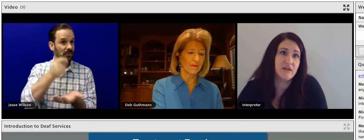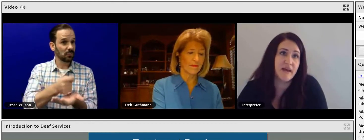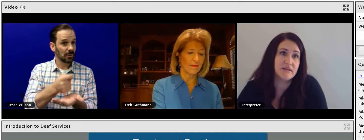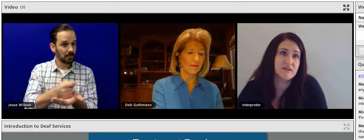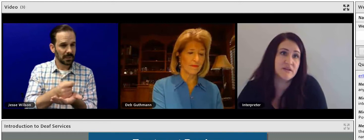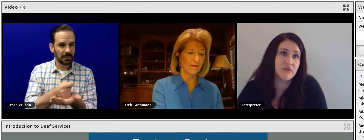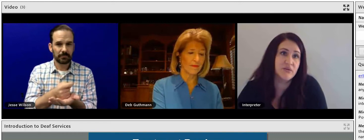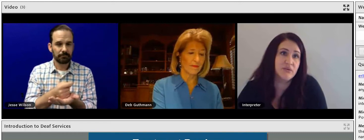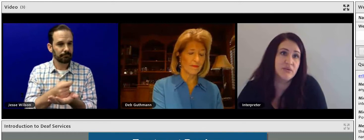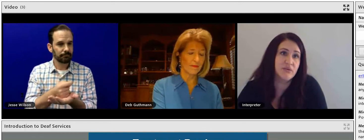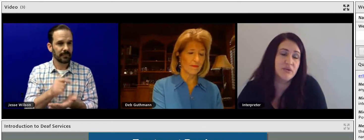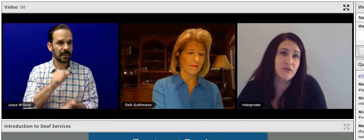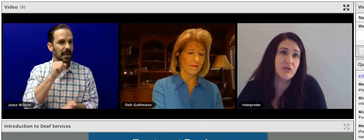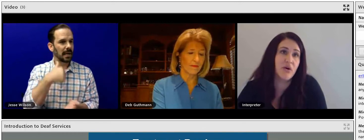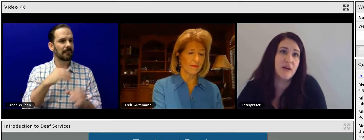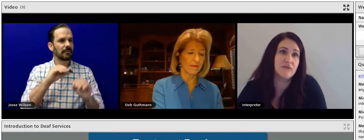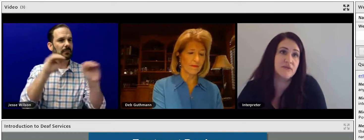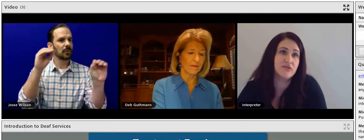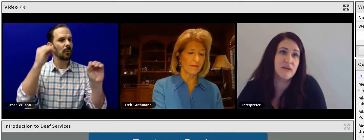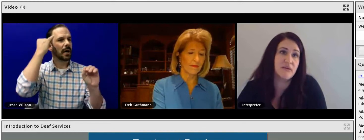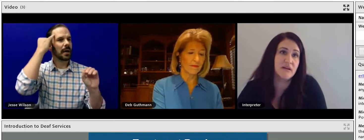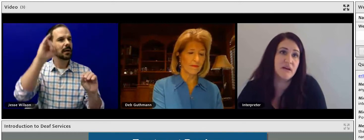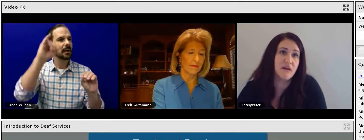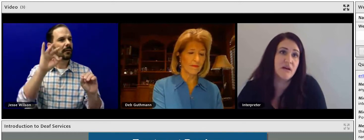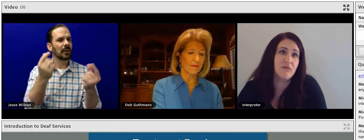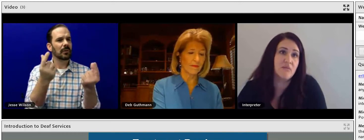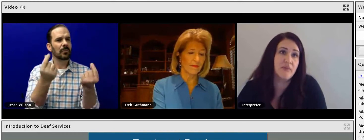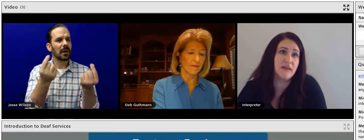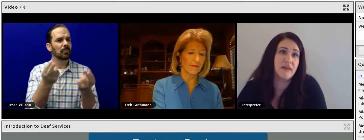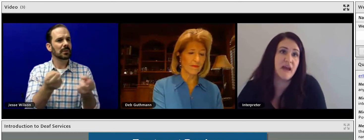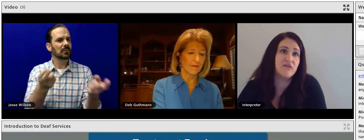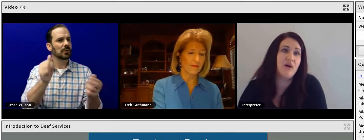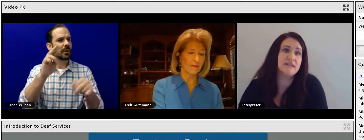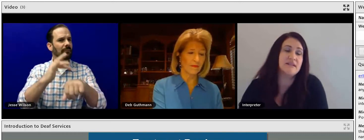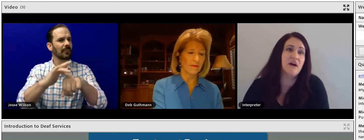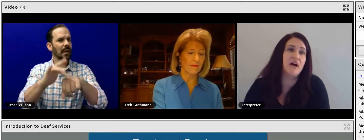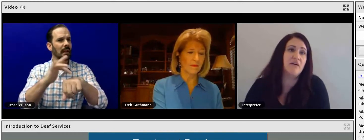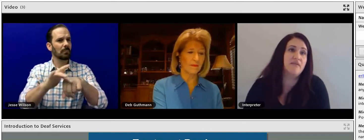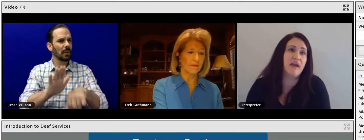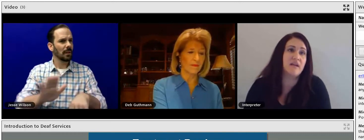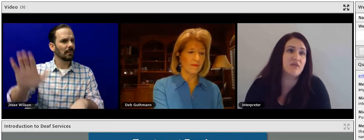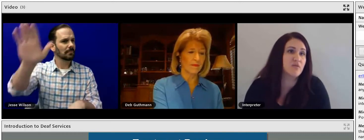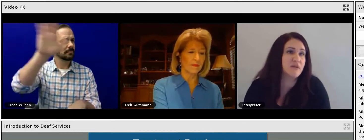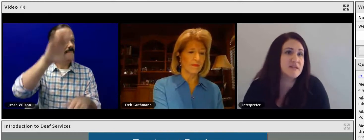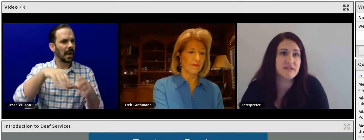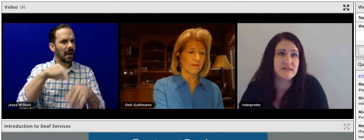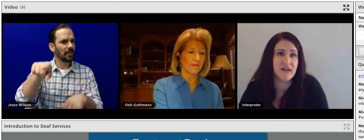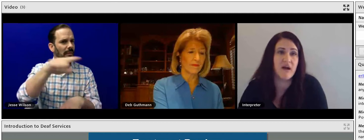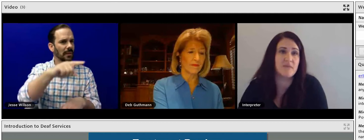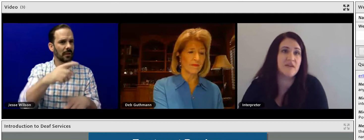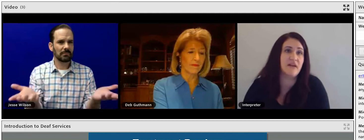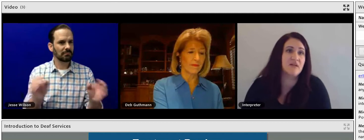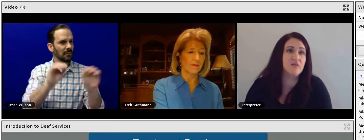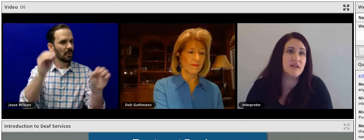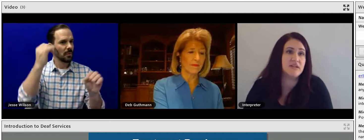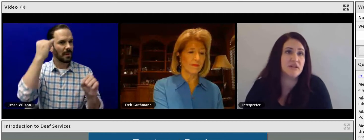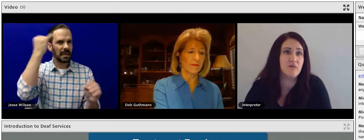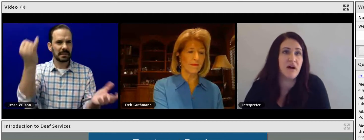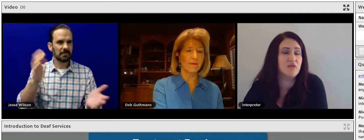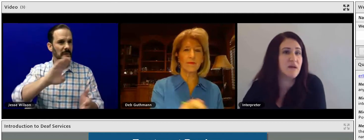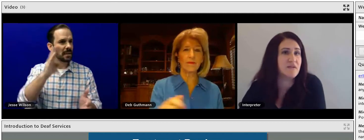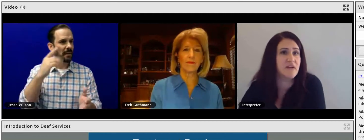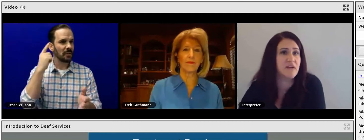we see clients who go in for treatment, but they have no idea of the resources that might